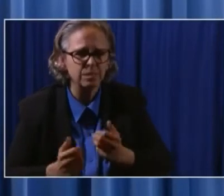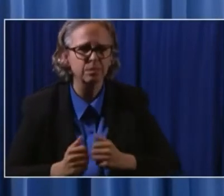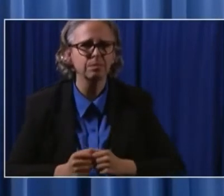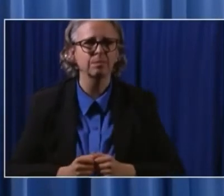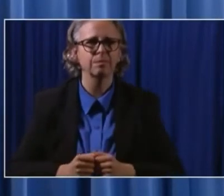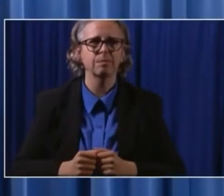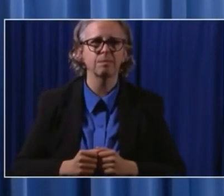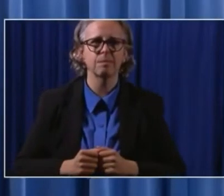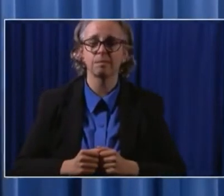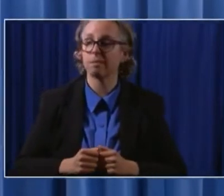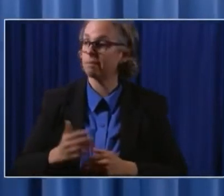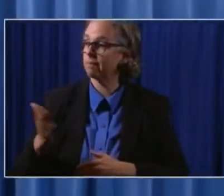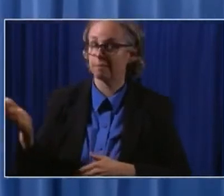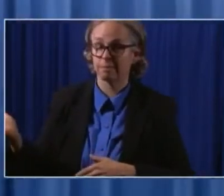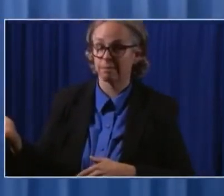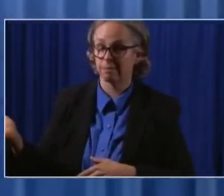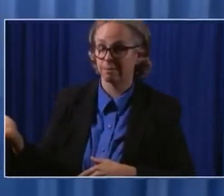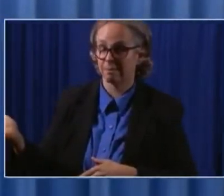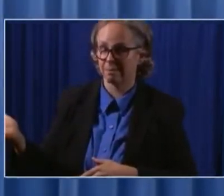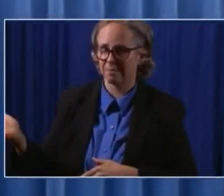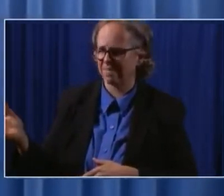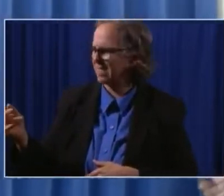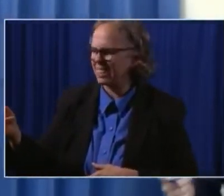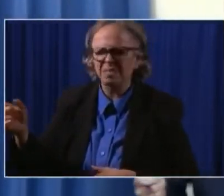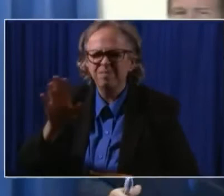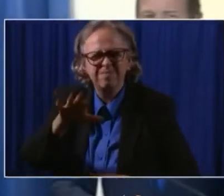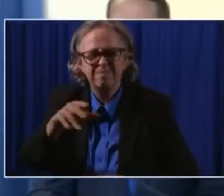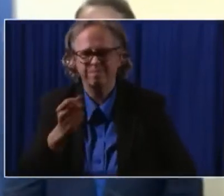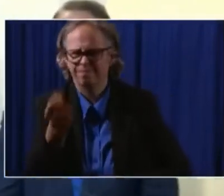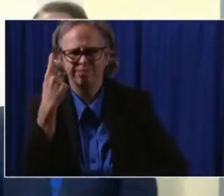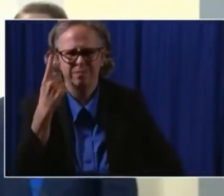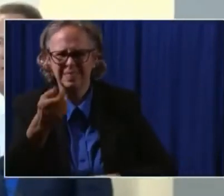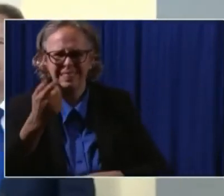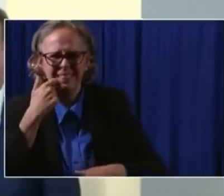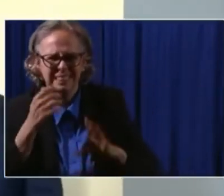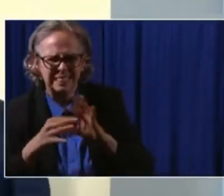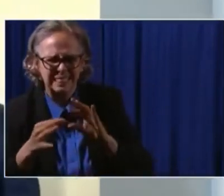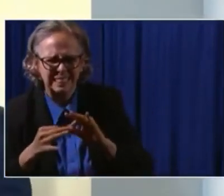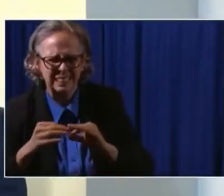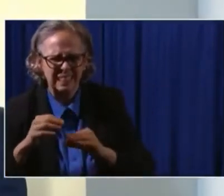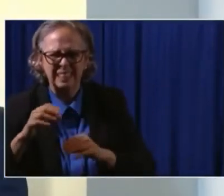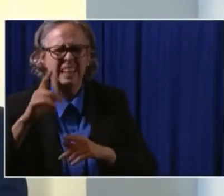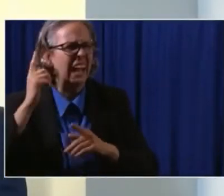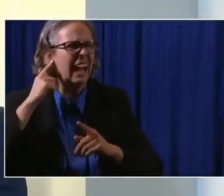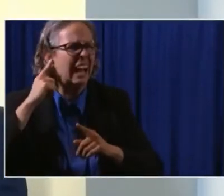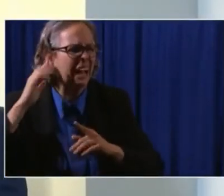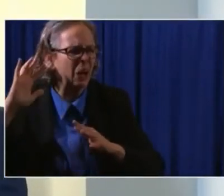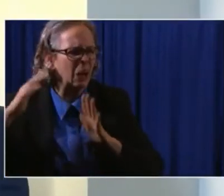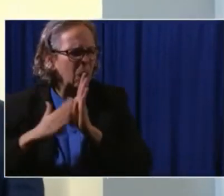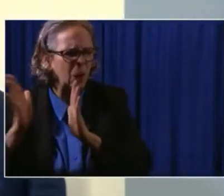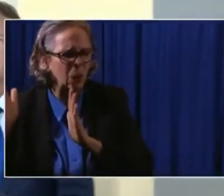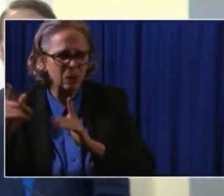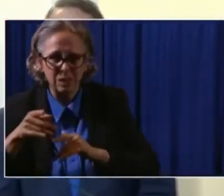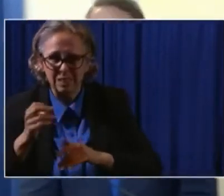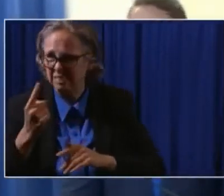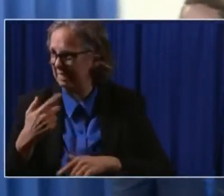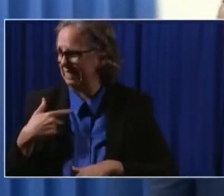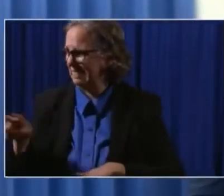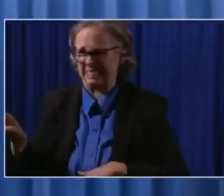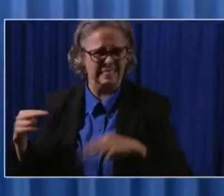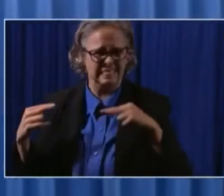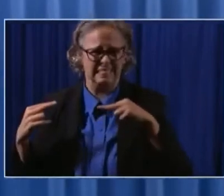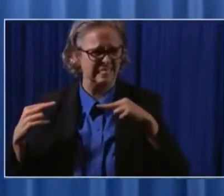Okay, there's a big echo, so I couldn't hear the question very well. I don't know if the governor did. No, I did not. The echo, for those of